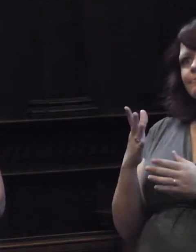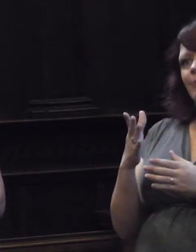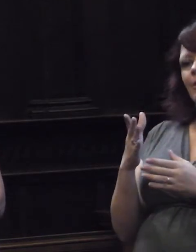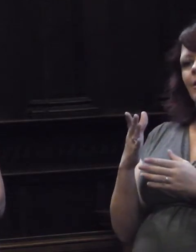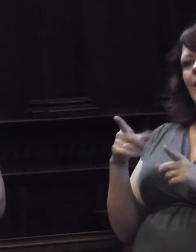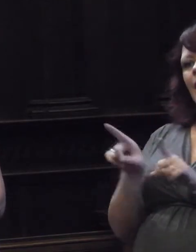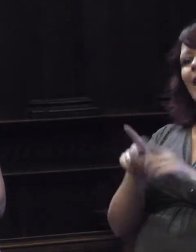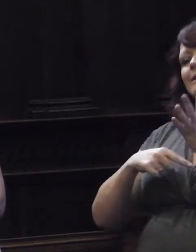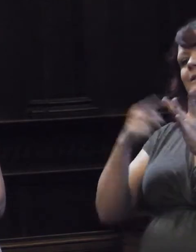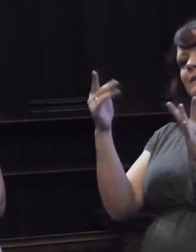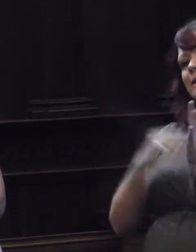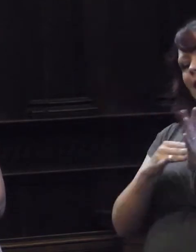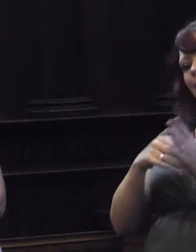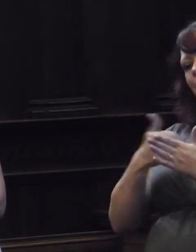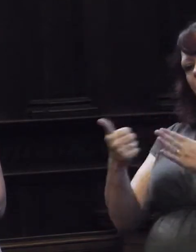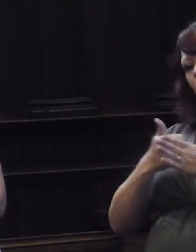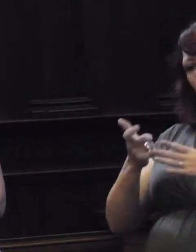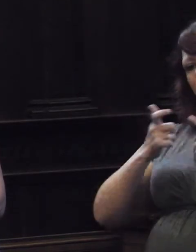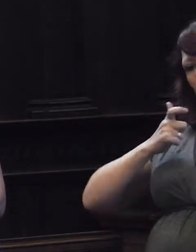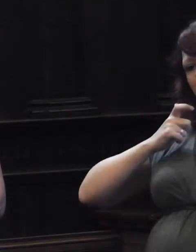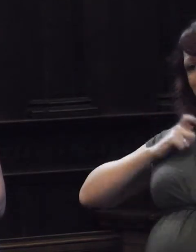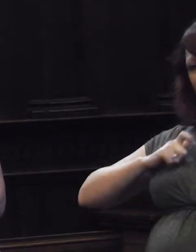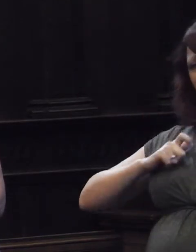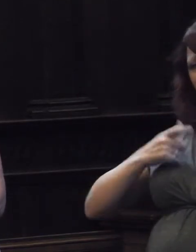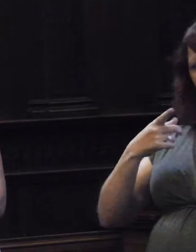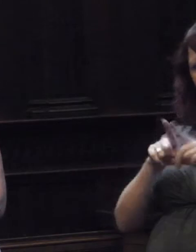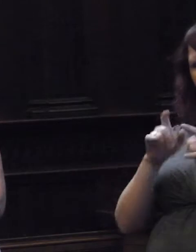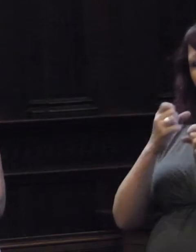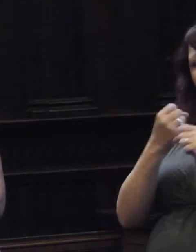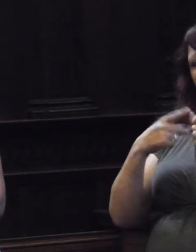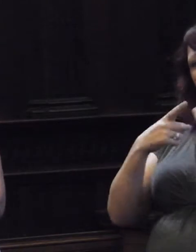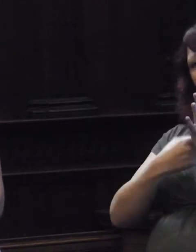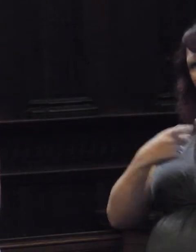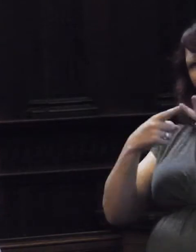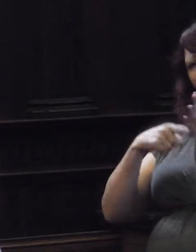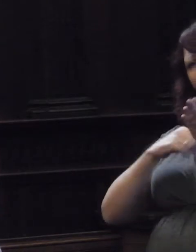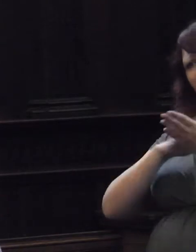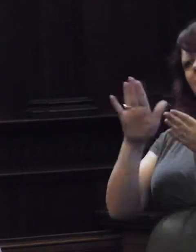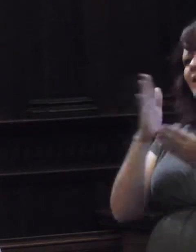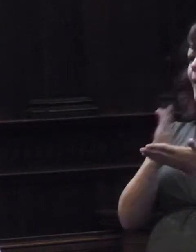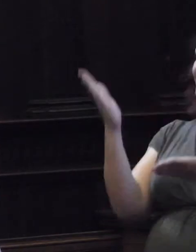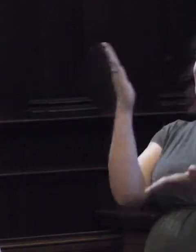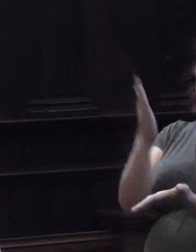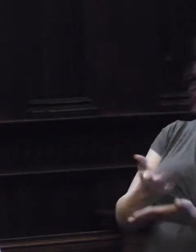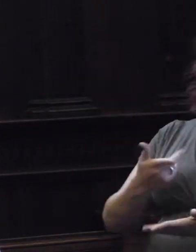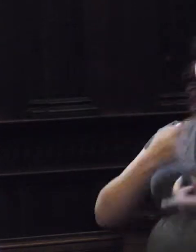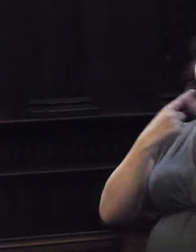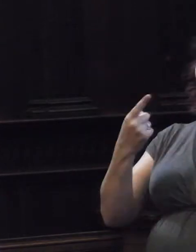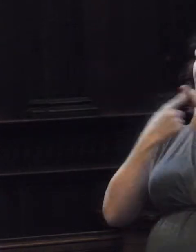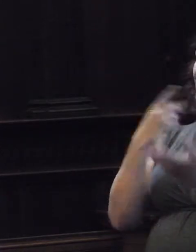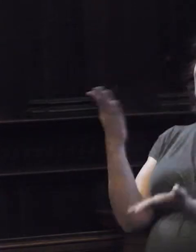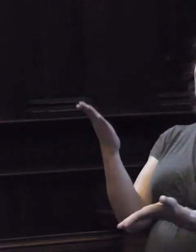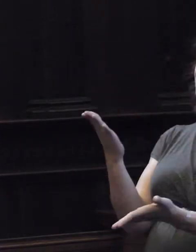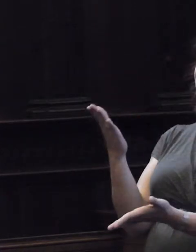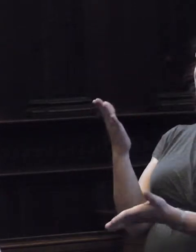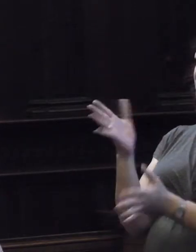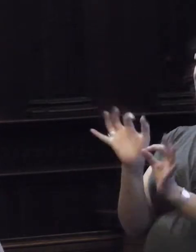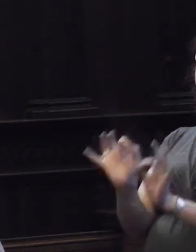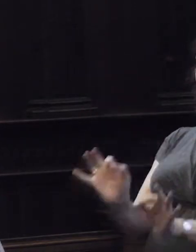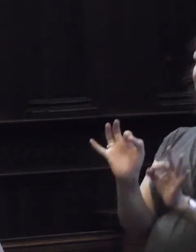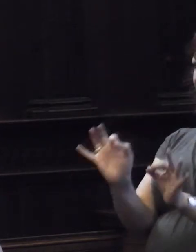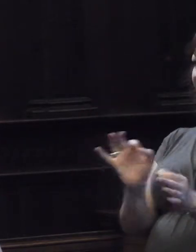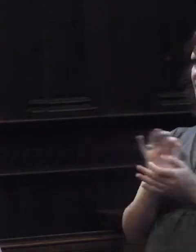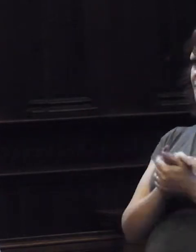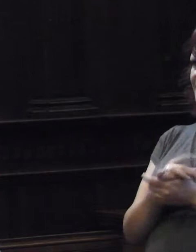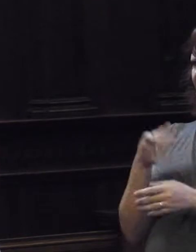all ensure that the information given to our students is precise and true. Last year, with the help of SOS